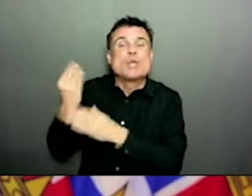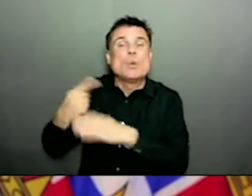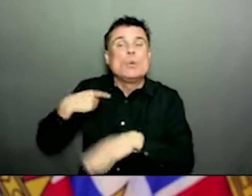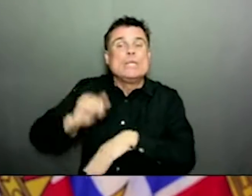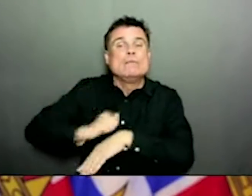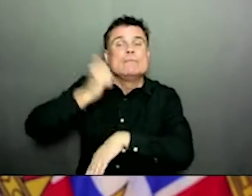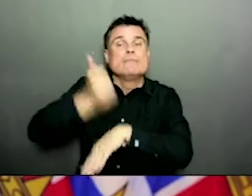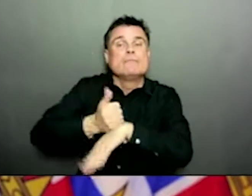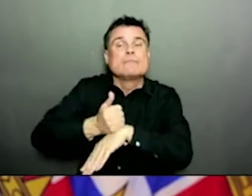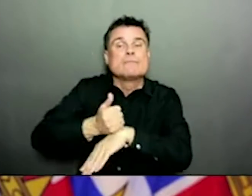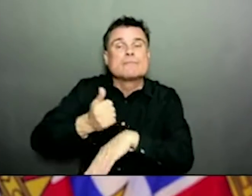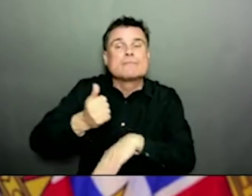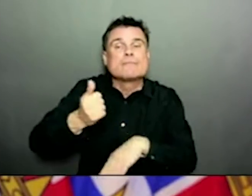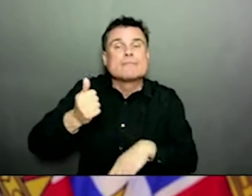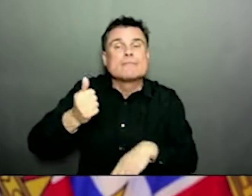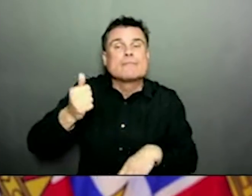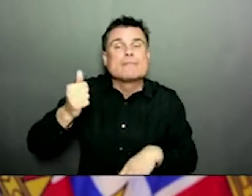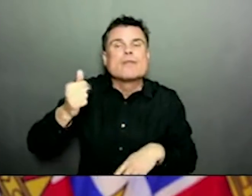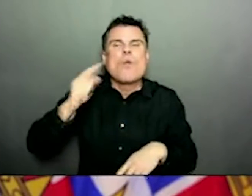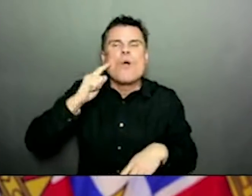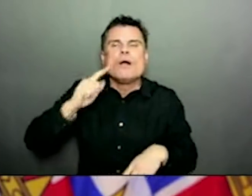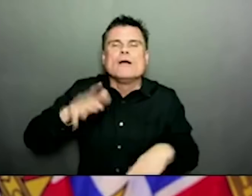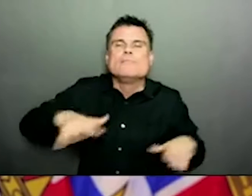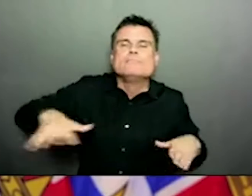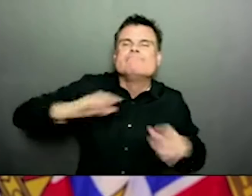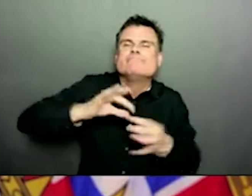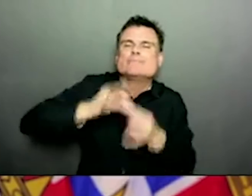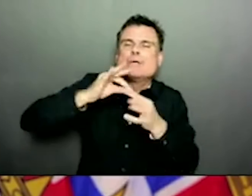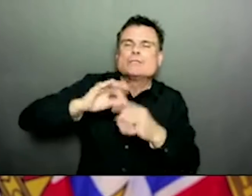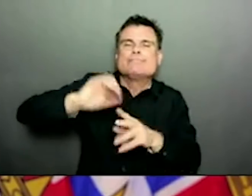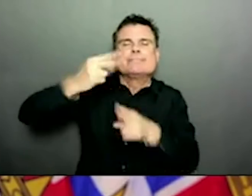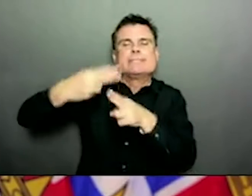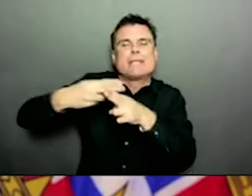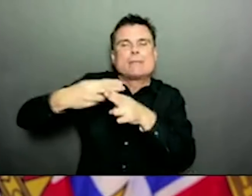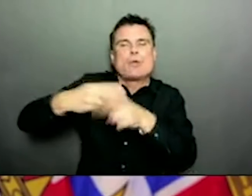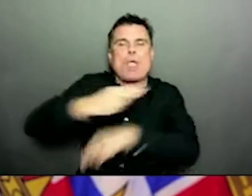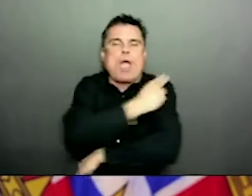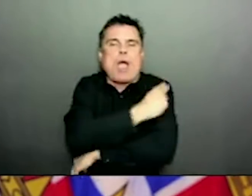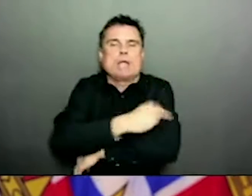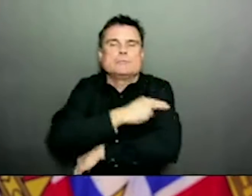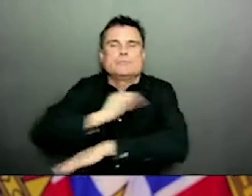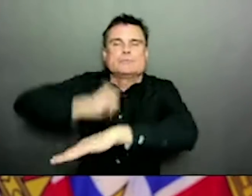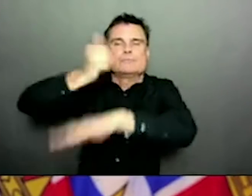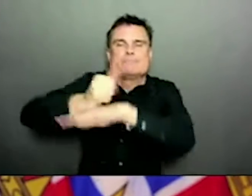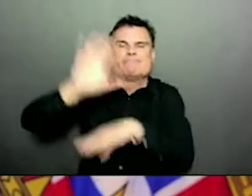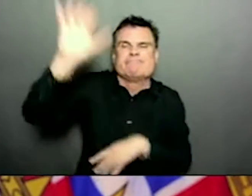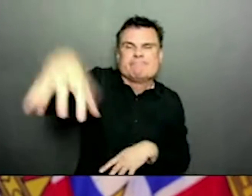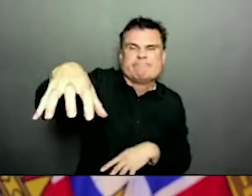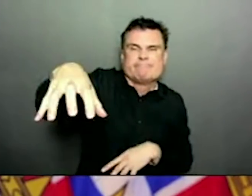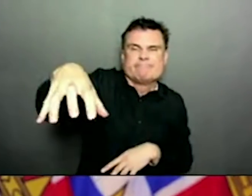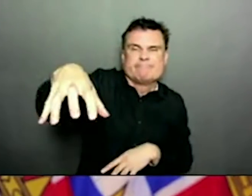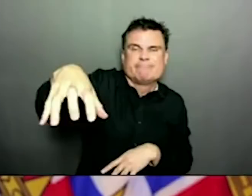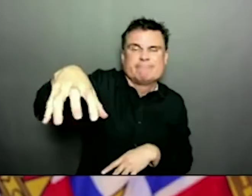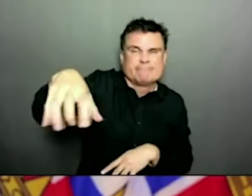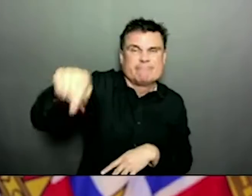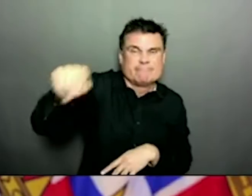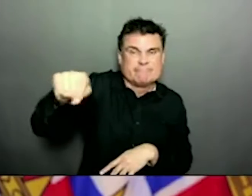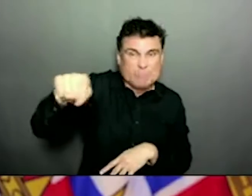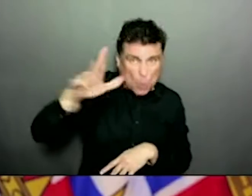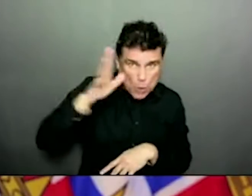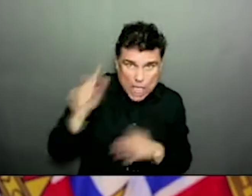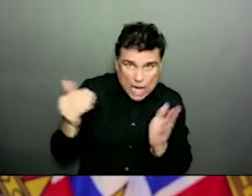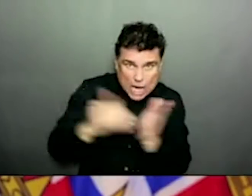as you know, when we moved into the fall, we had our scaled-up plan for how the acute care system